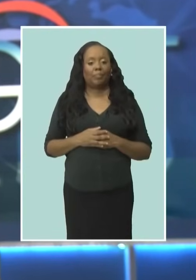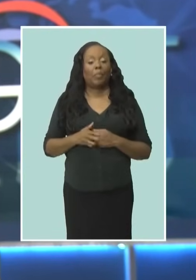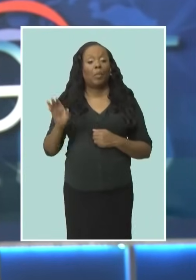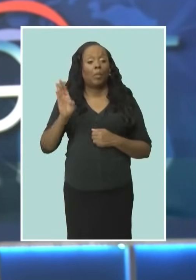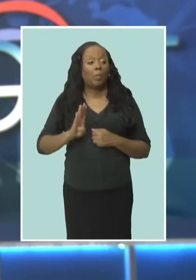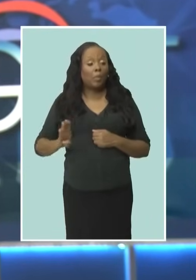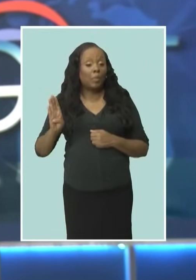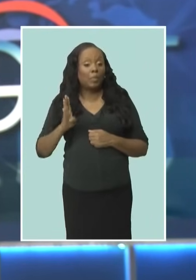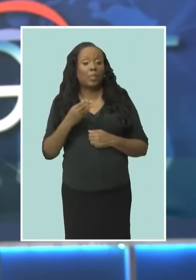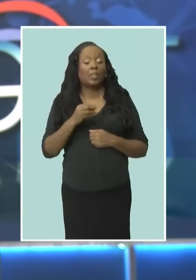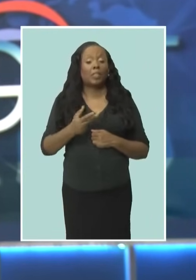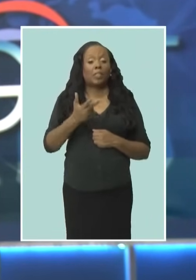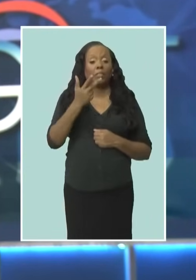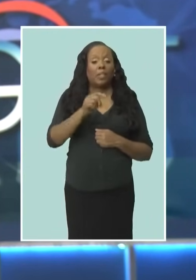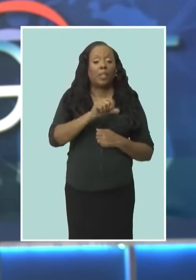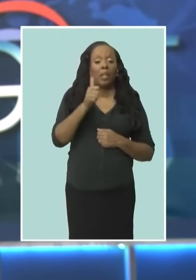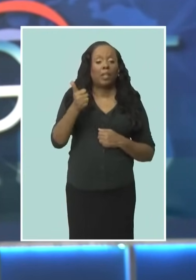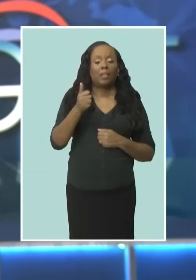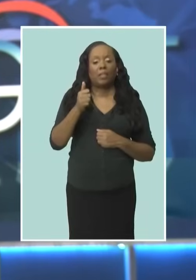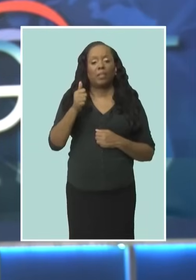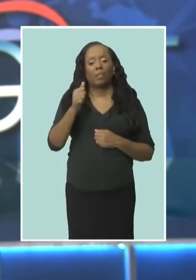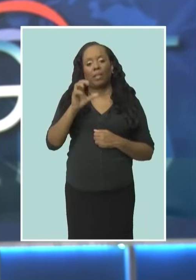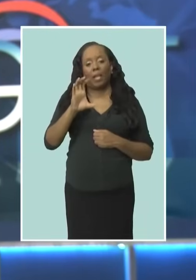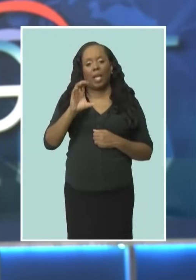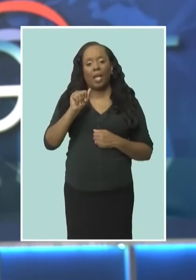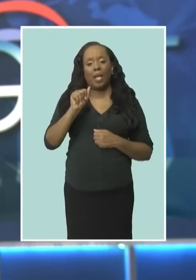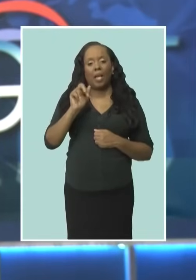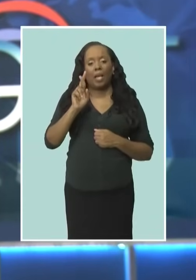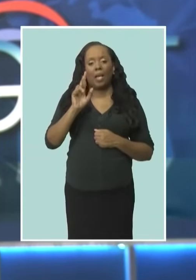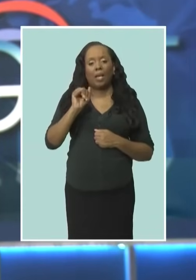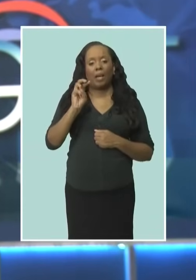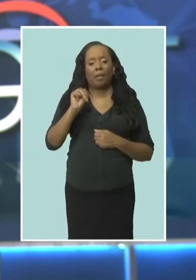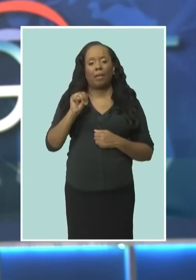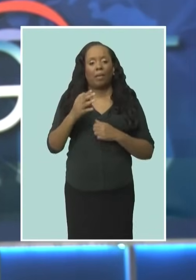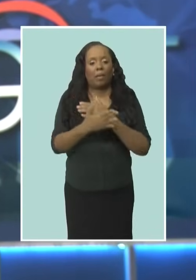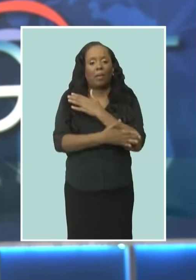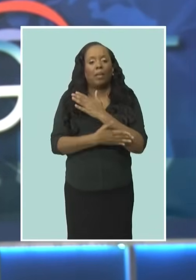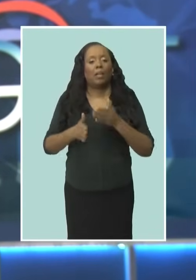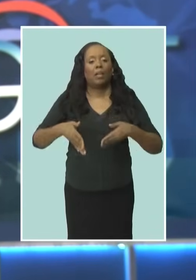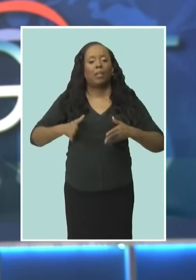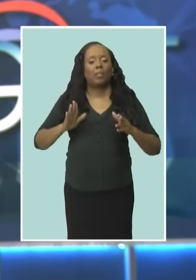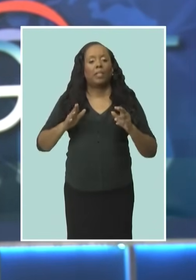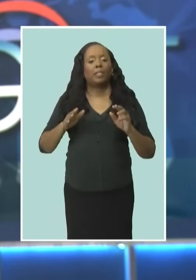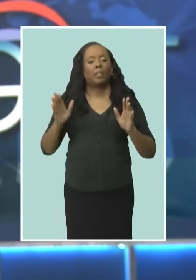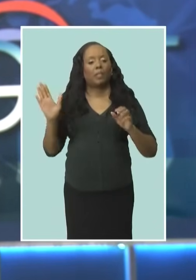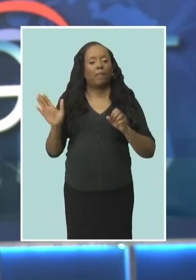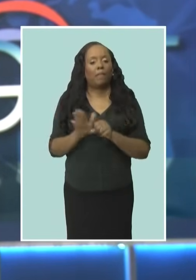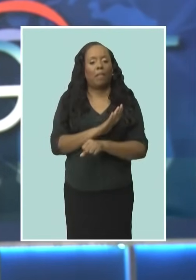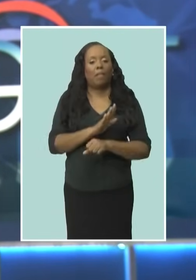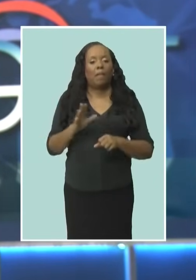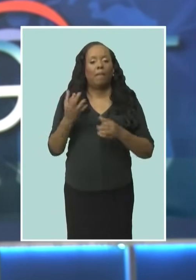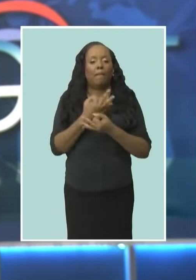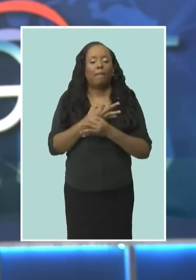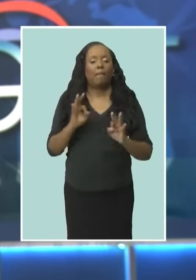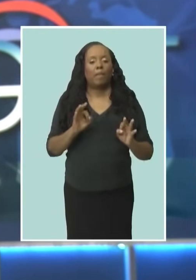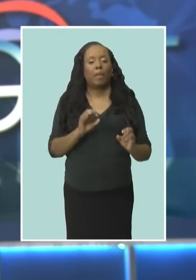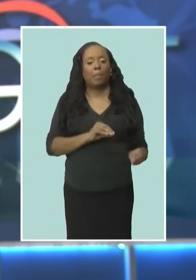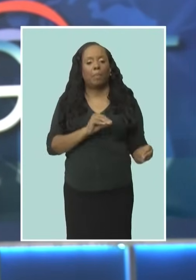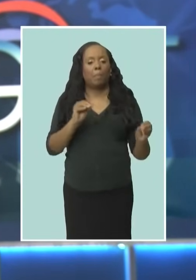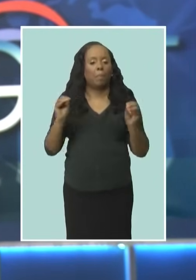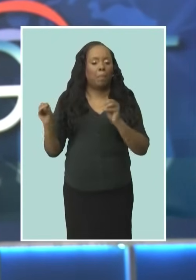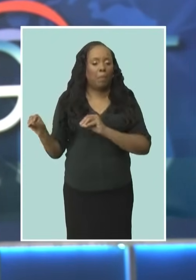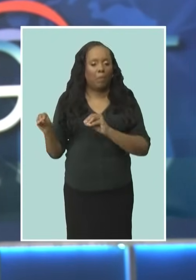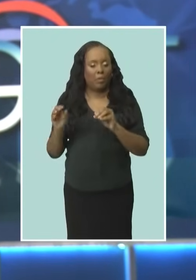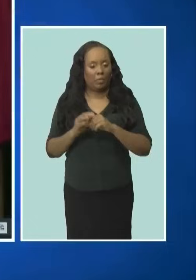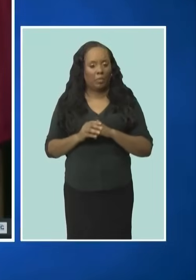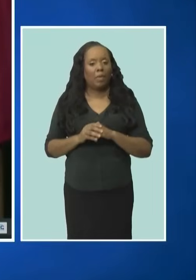Barbados, along with 3 other Caricom countries, have agreed to the full free movement of Caricom nationals from October 1st. That's the